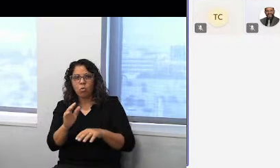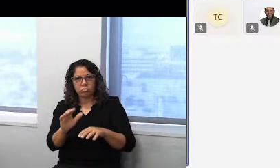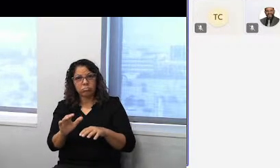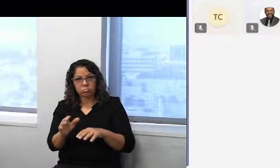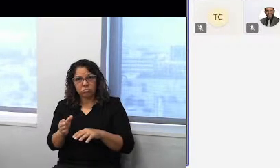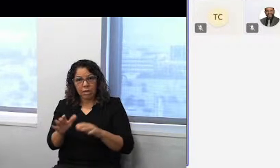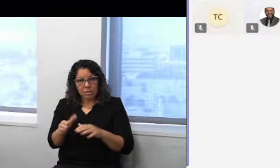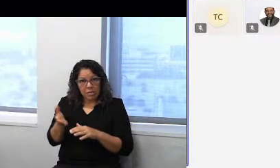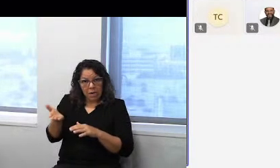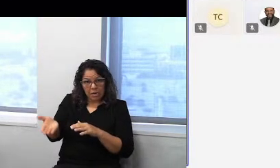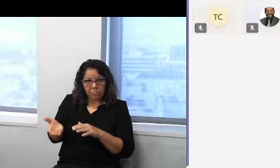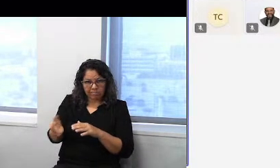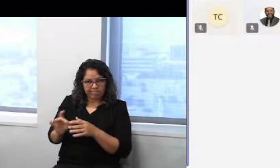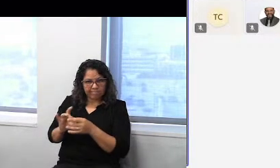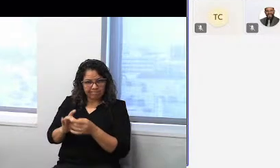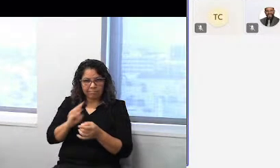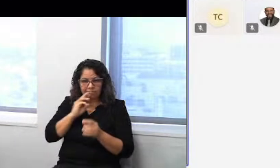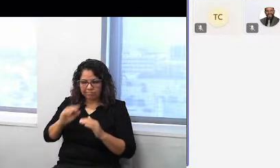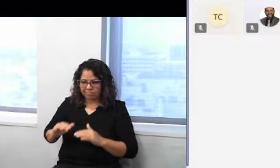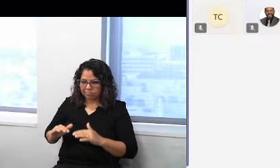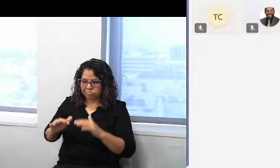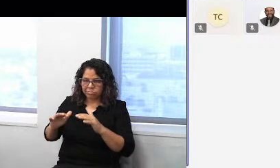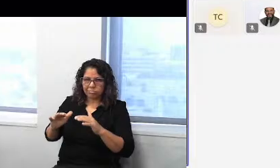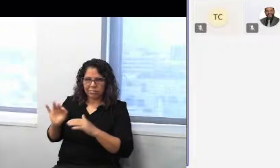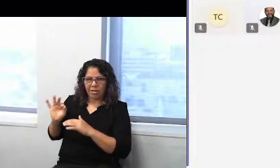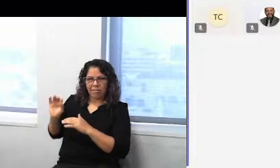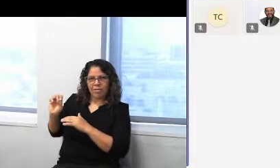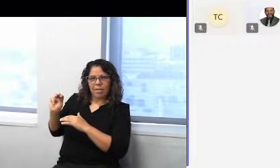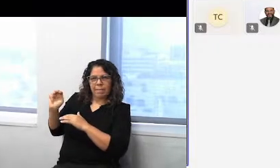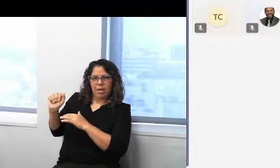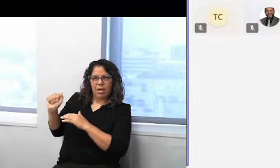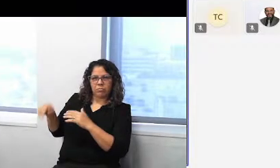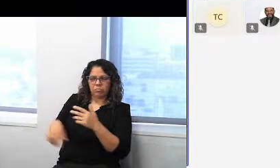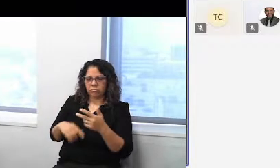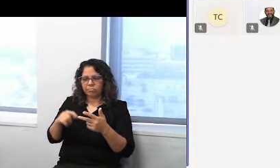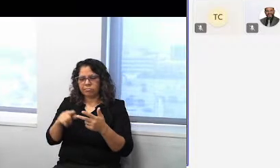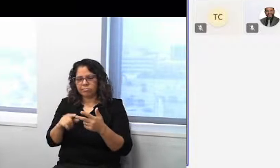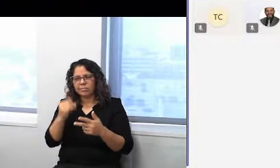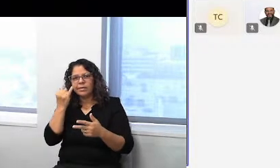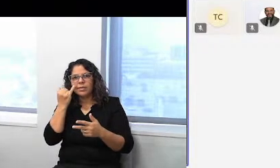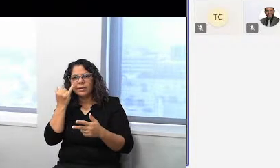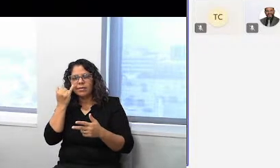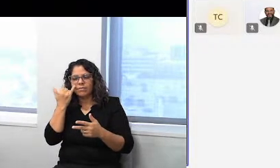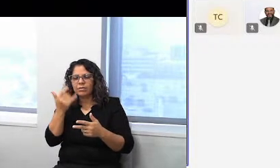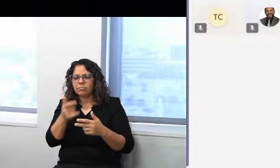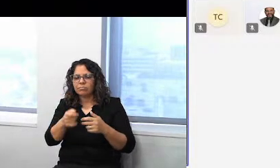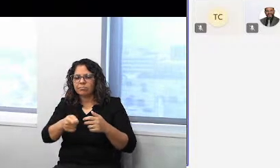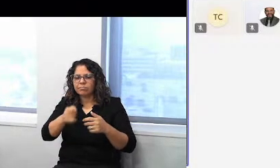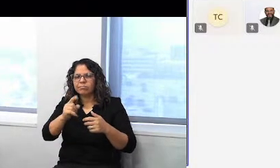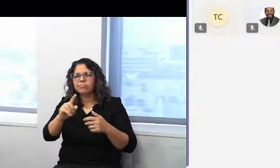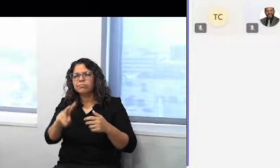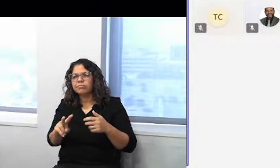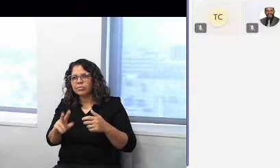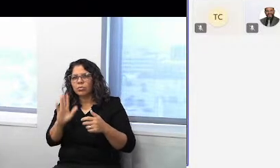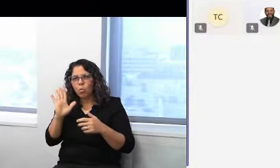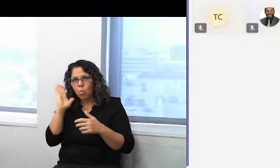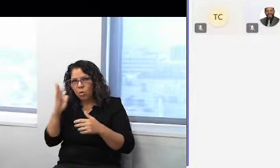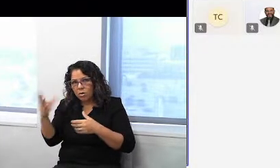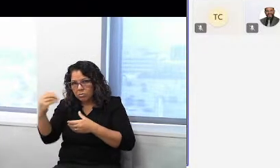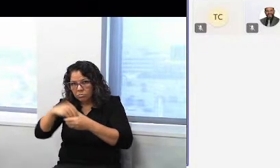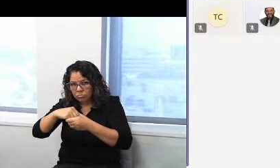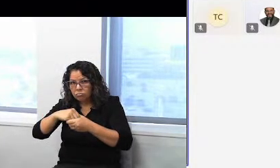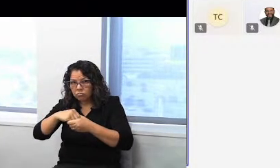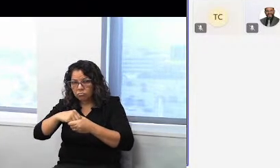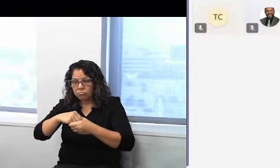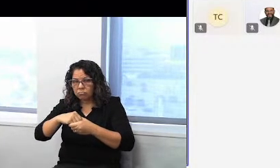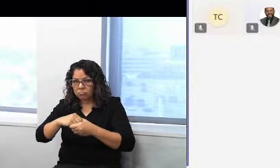FEMA, when that is included on it, is breaking on half is the configuration, can 100 megawatt sites be incorporated as